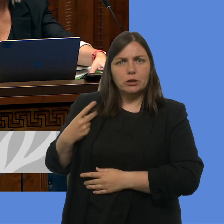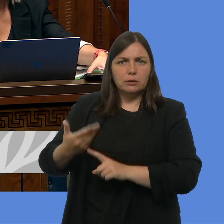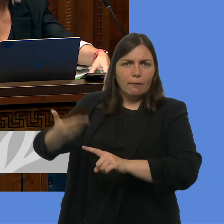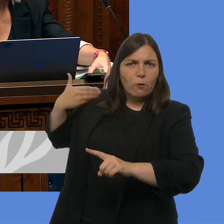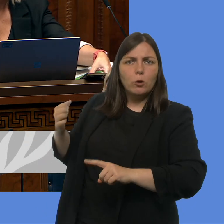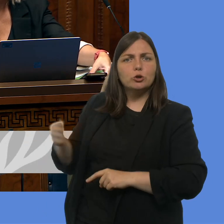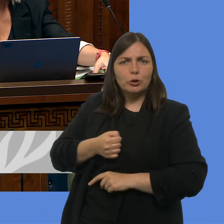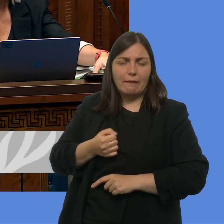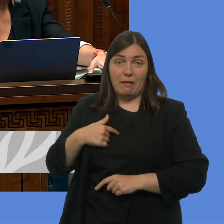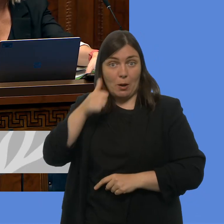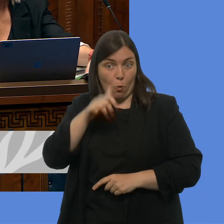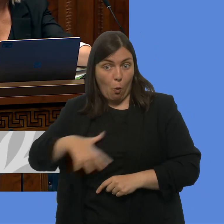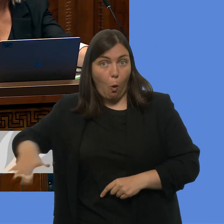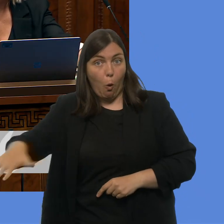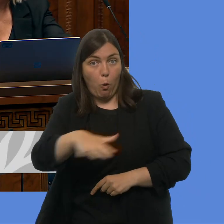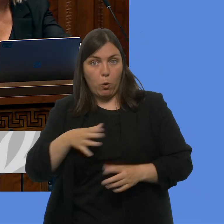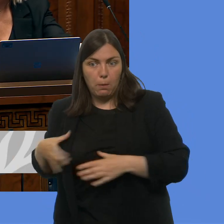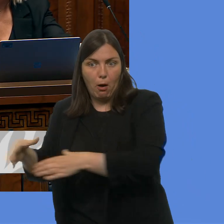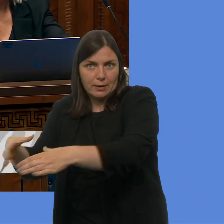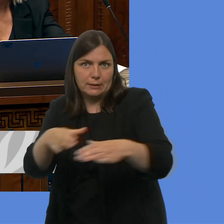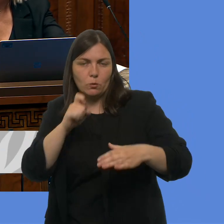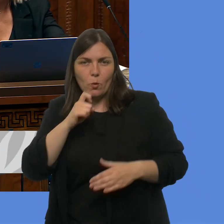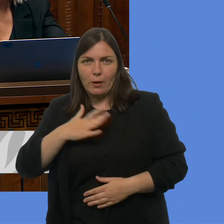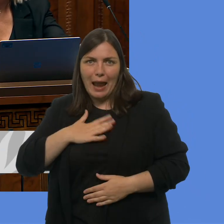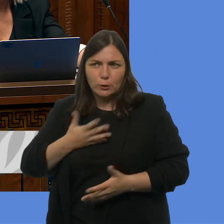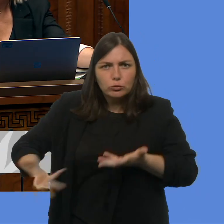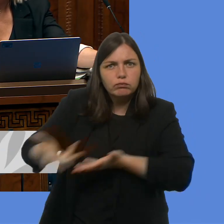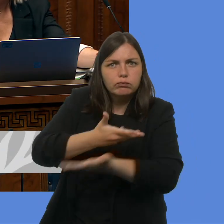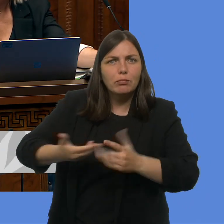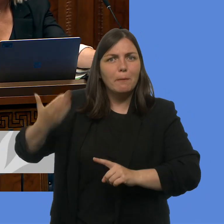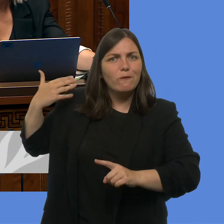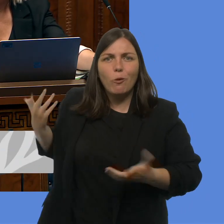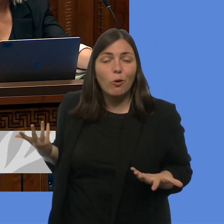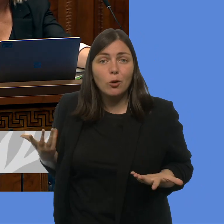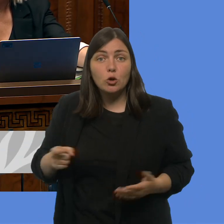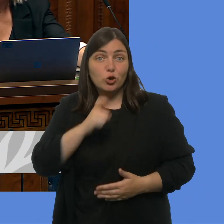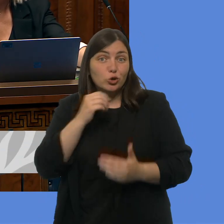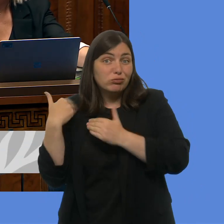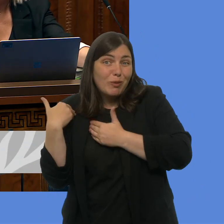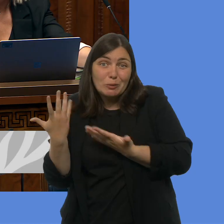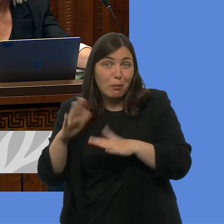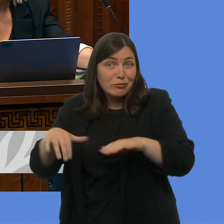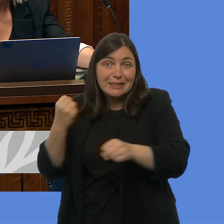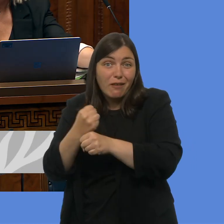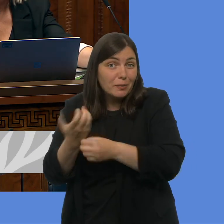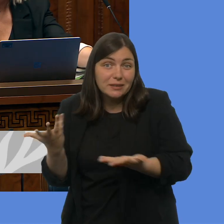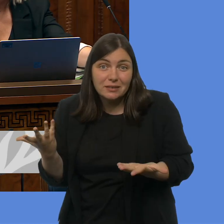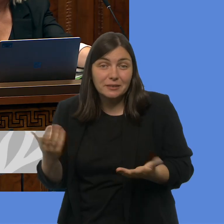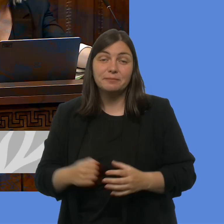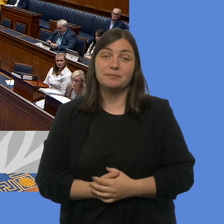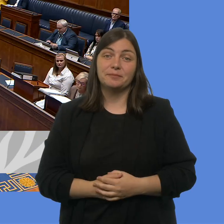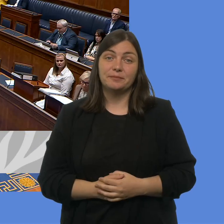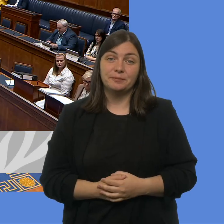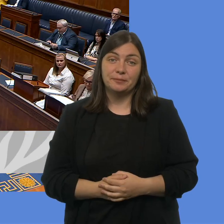parties would have engaged across the board, but of course the Executive Office should have been consulted, but that falls on the feet of the British Government in terms of their approach.